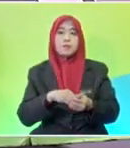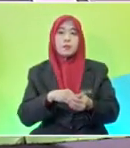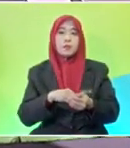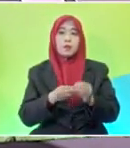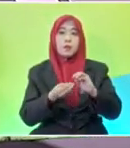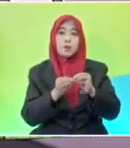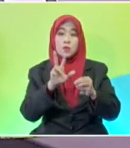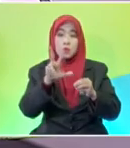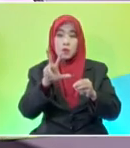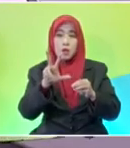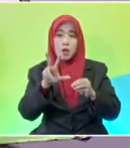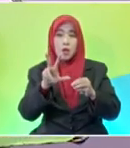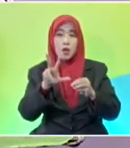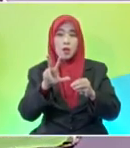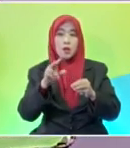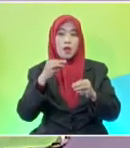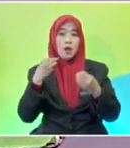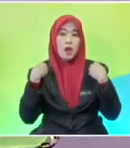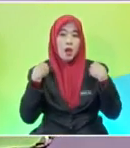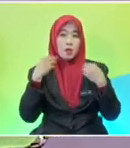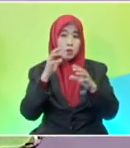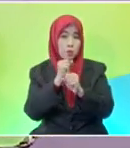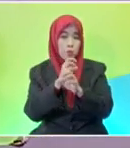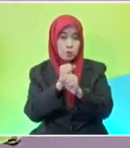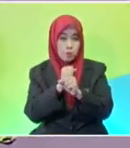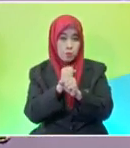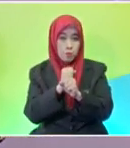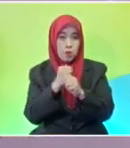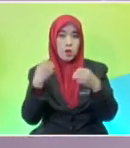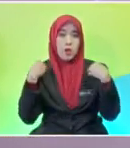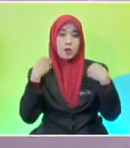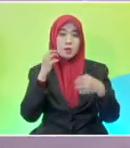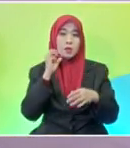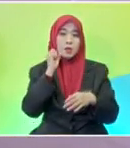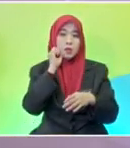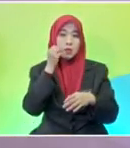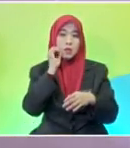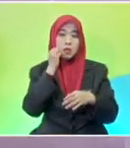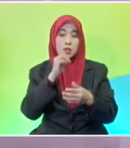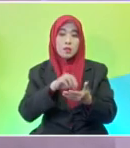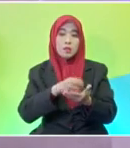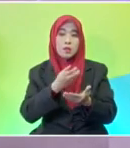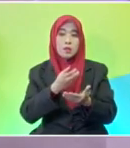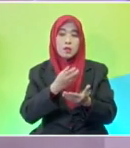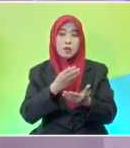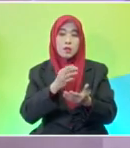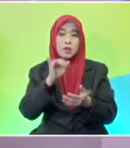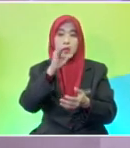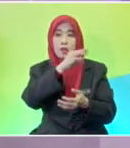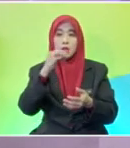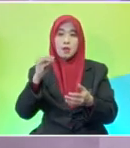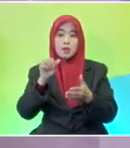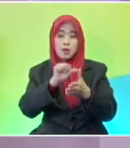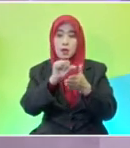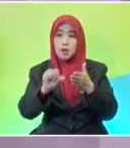third one is about like a milk, dairy milk, like a cereal, all that. So you must take, and